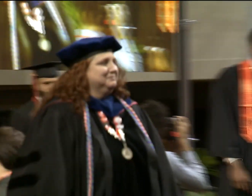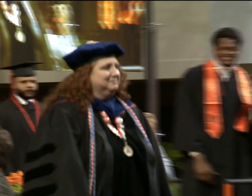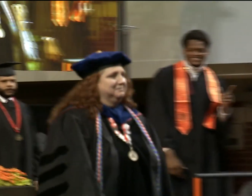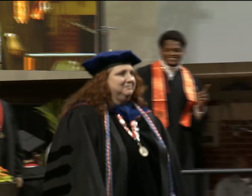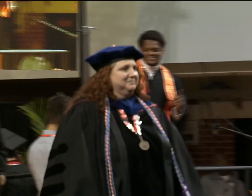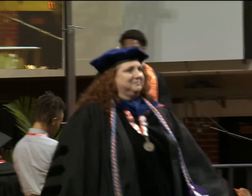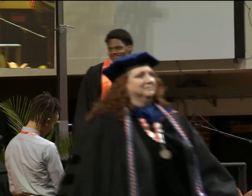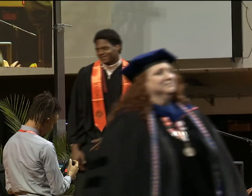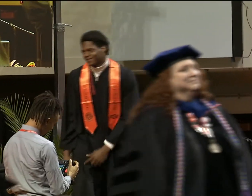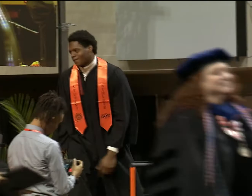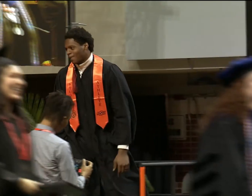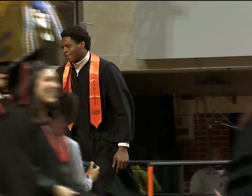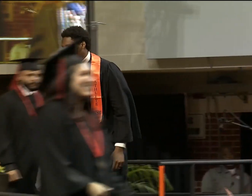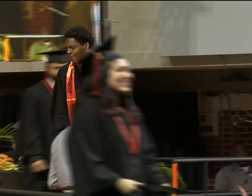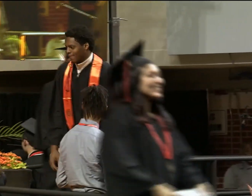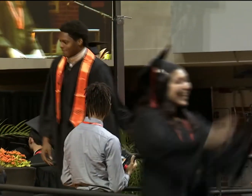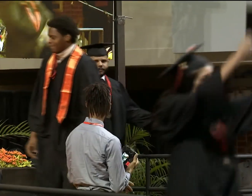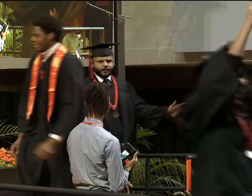Mohammed Ashim.